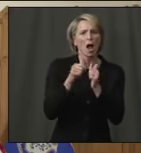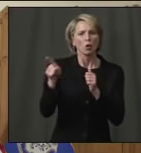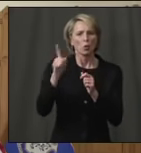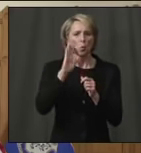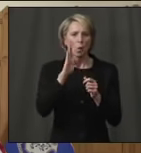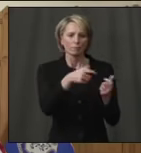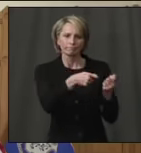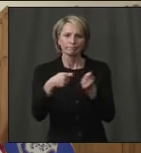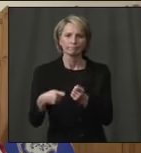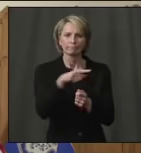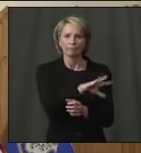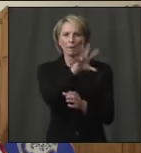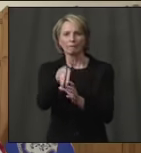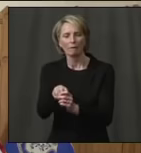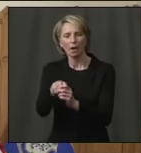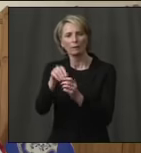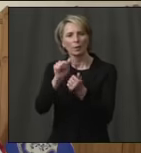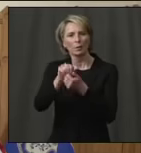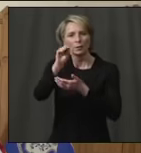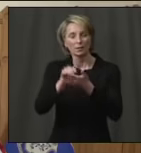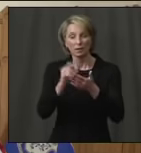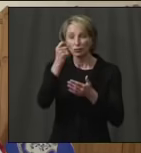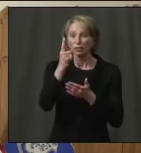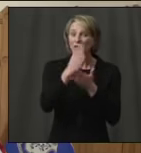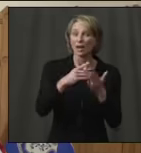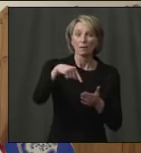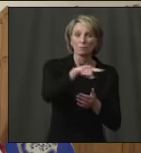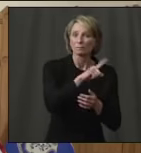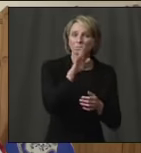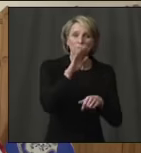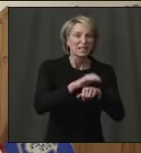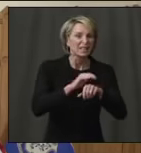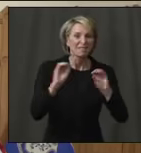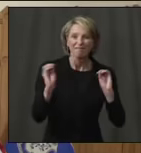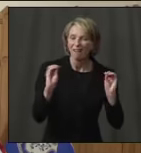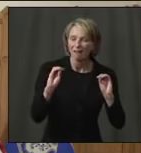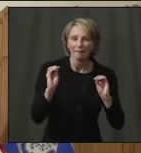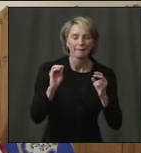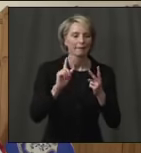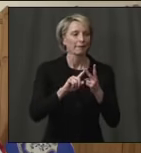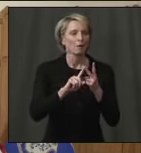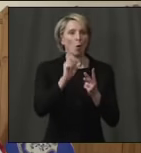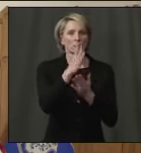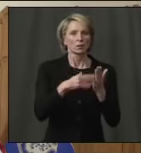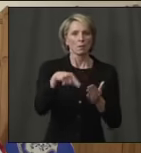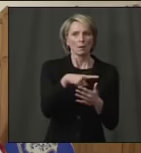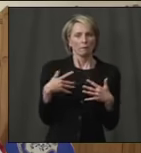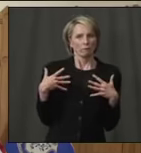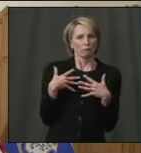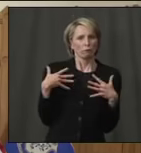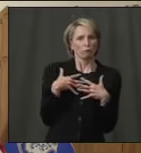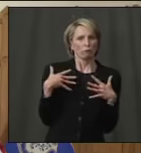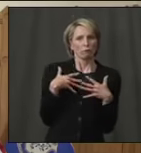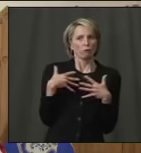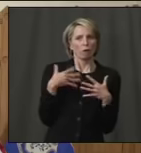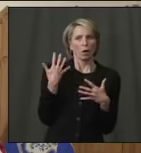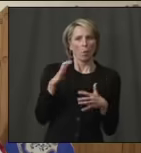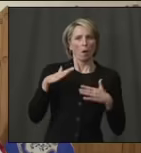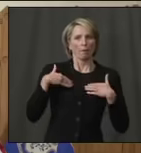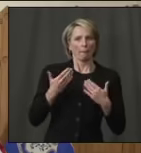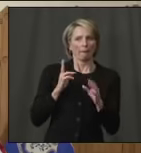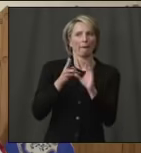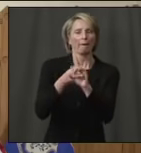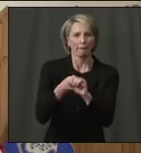know, some of them don't speak English, or some of them live in fear to, you know, participate on the